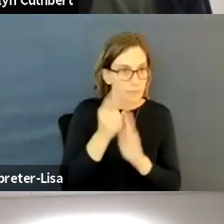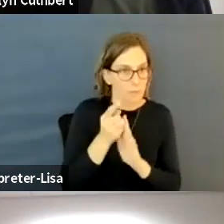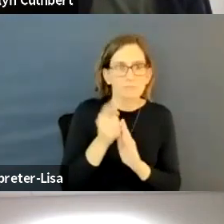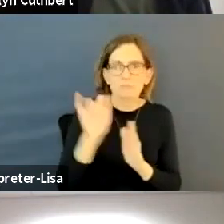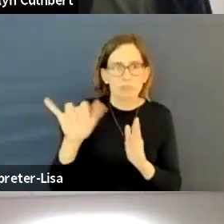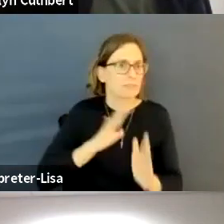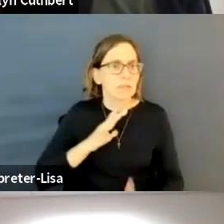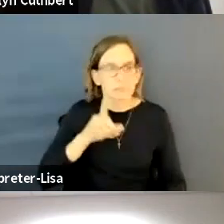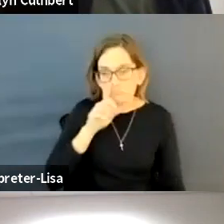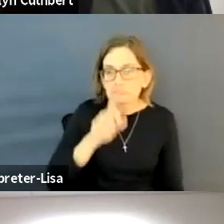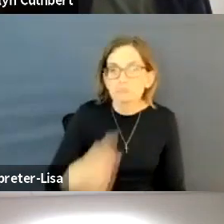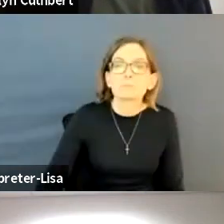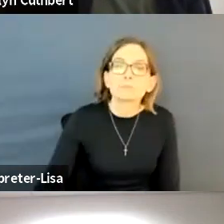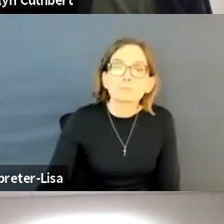sure.